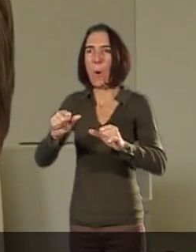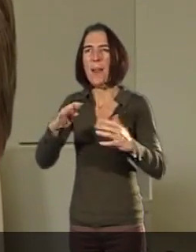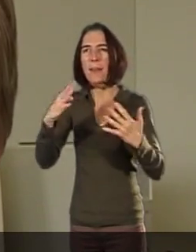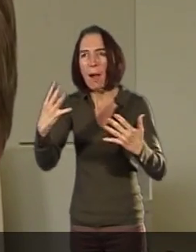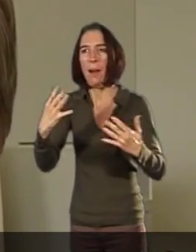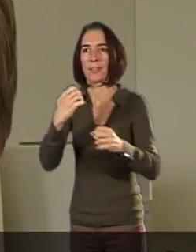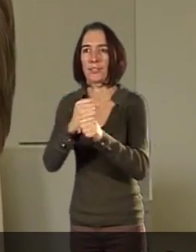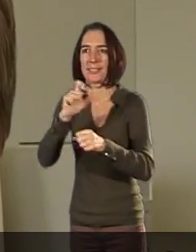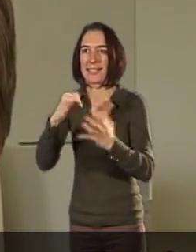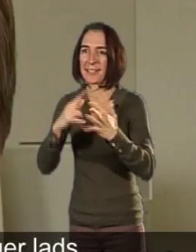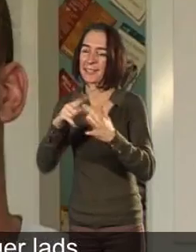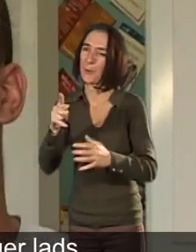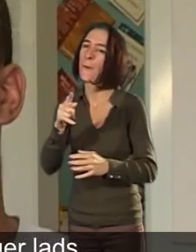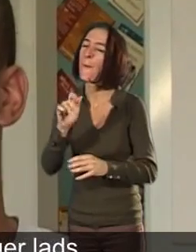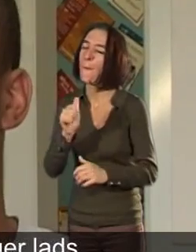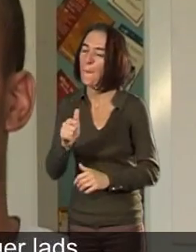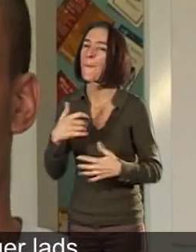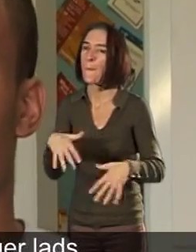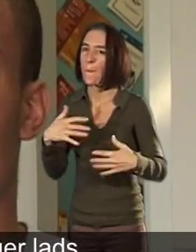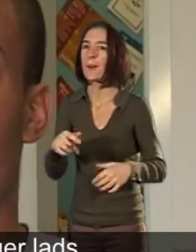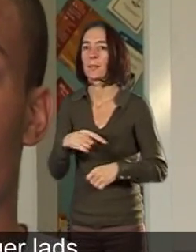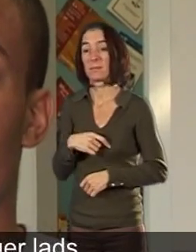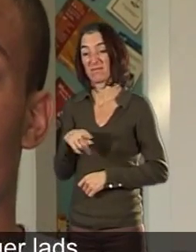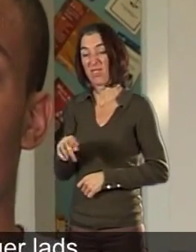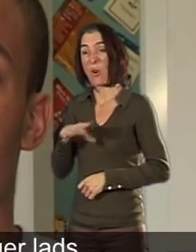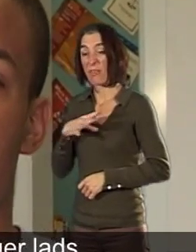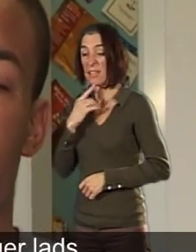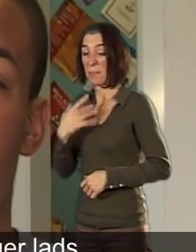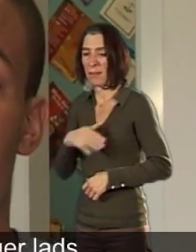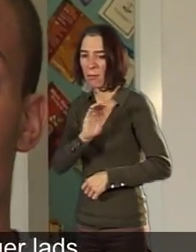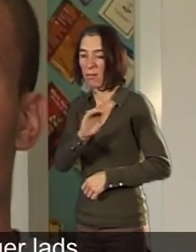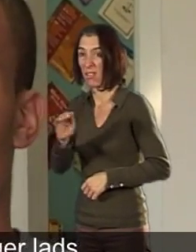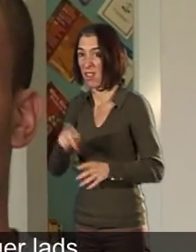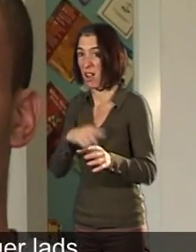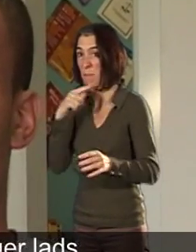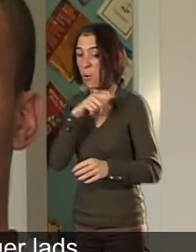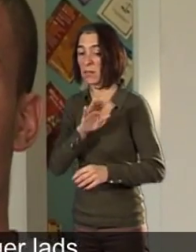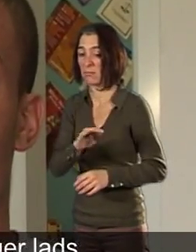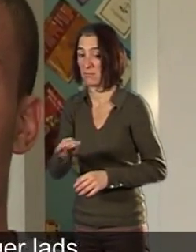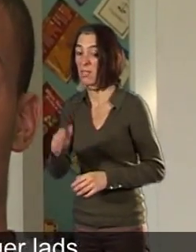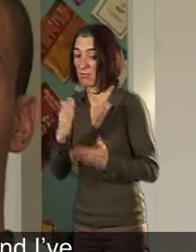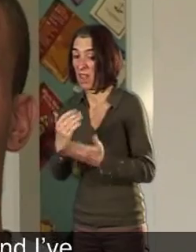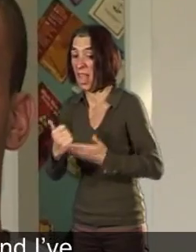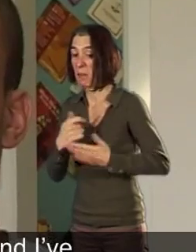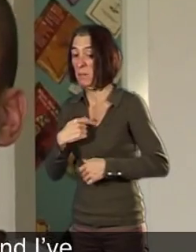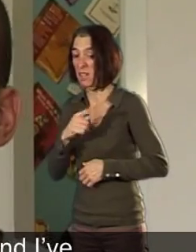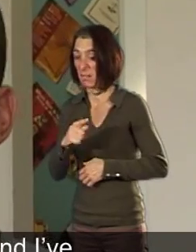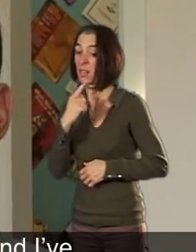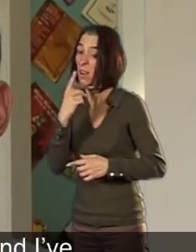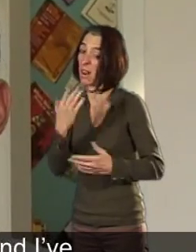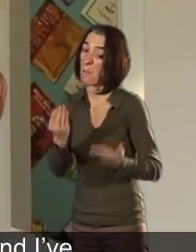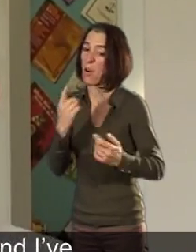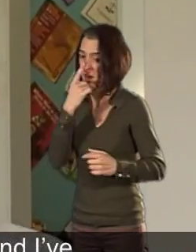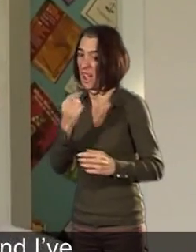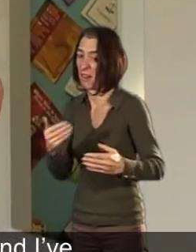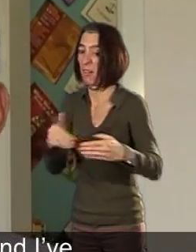when he came out with the 9 GCSEs. I've already been like to a few younger lads who I know. I've already said to them it really did help me.